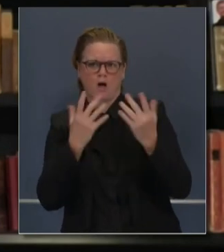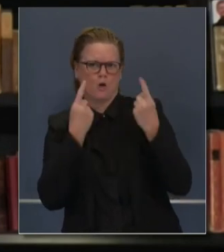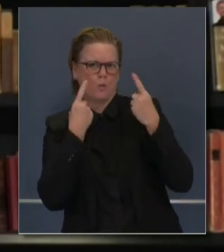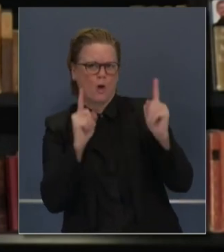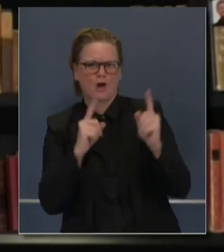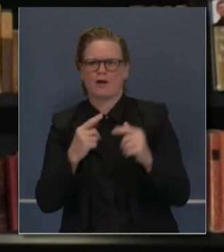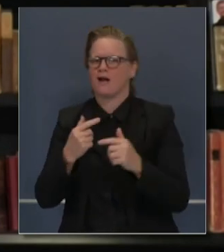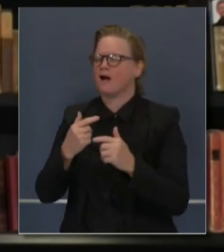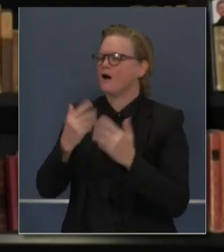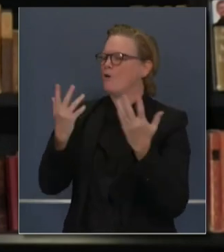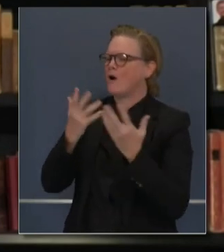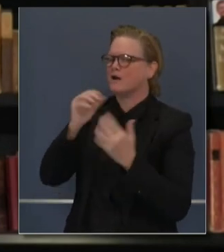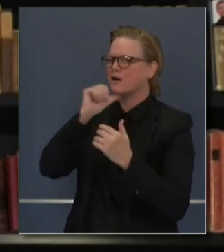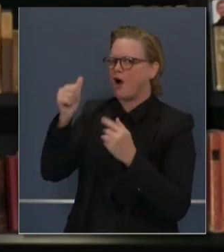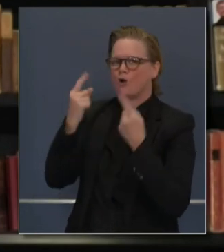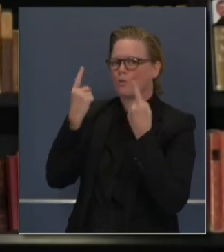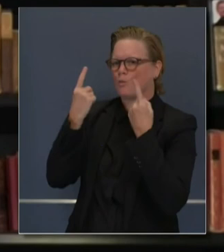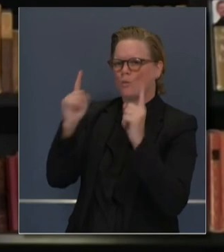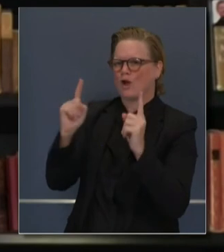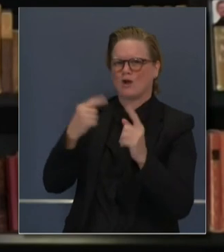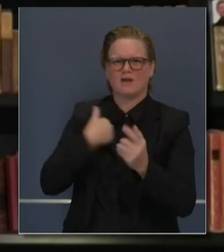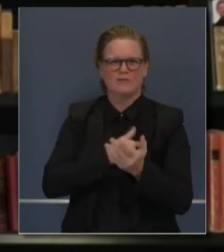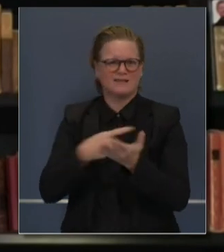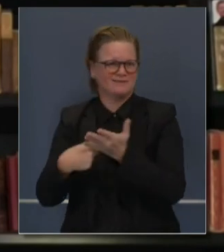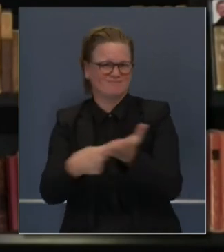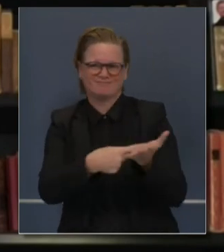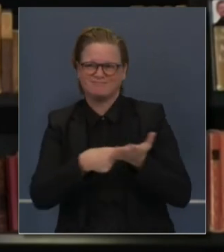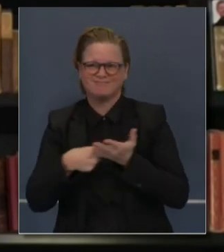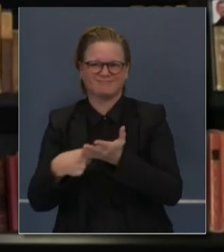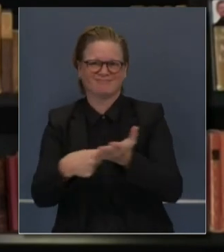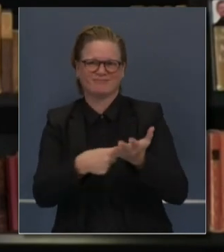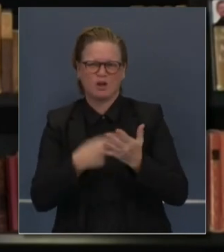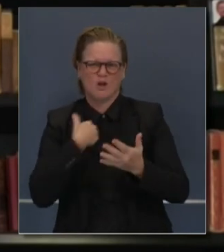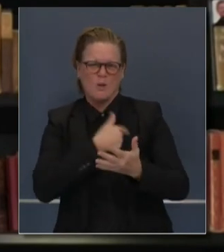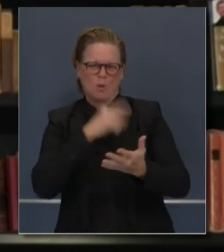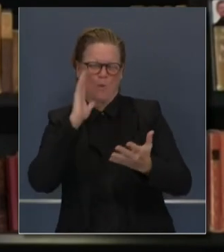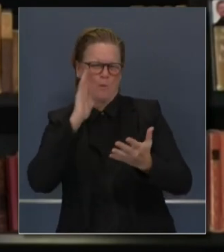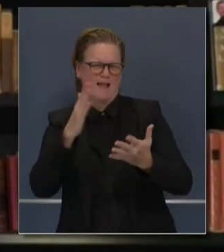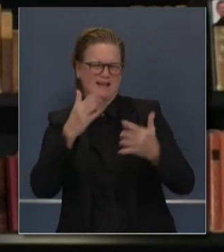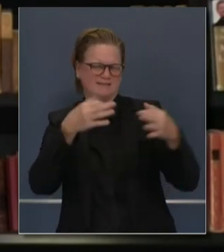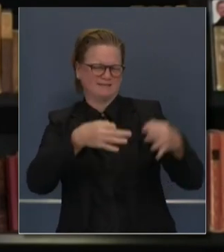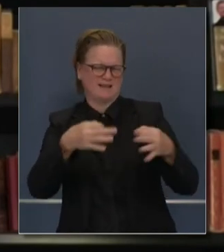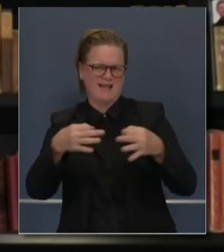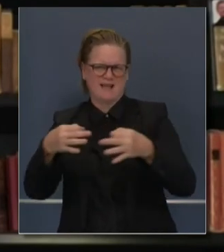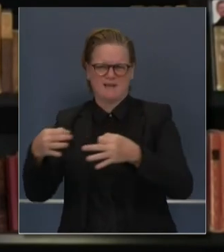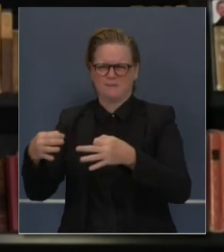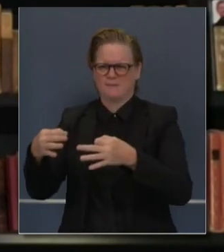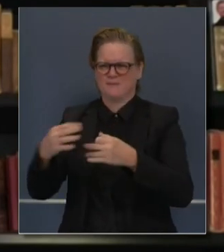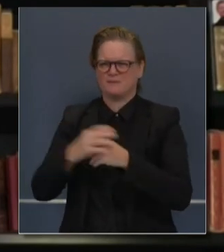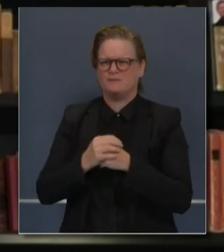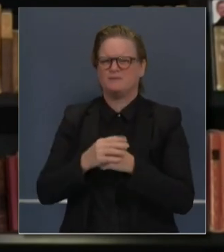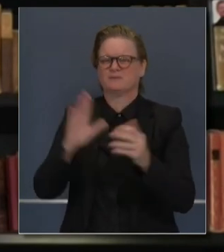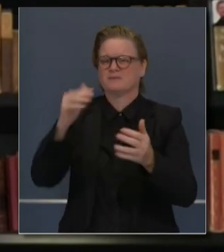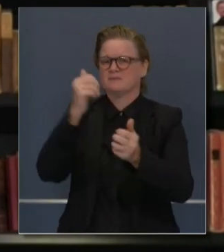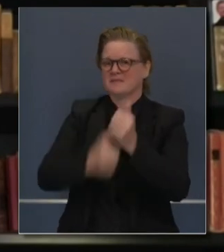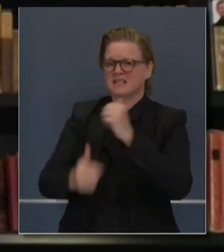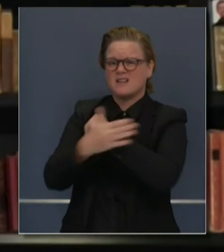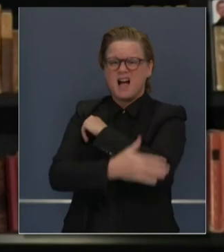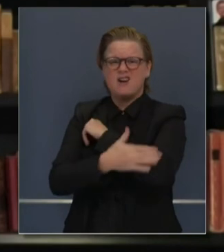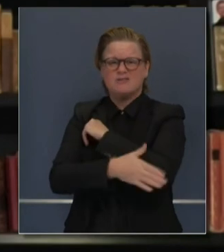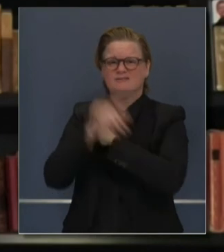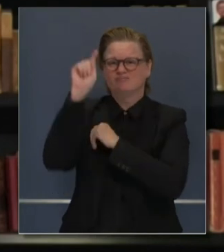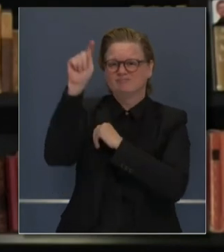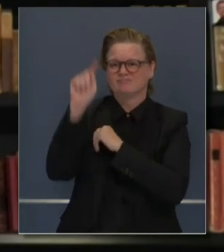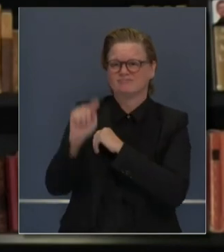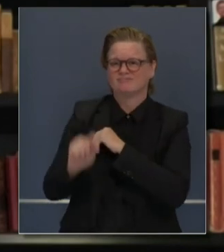those determinations, sector by sector, and looking county by county, region by region as well. Dr. Galley, I